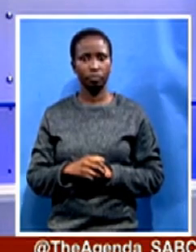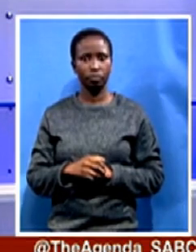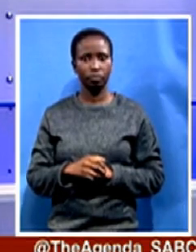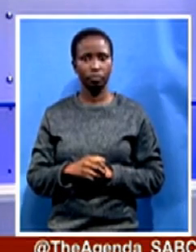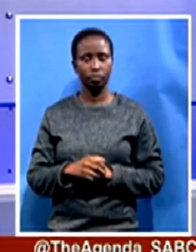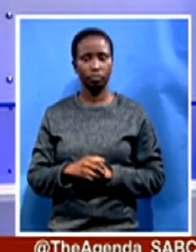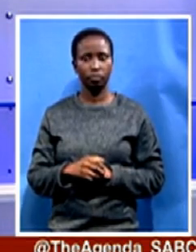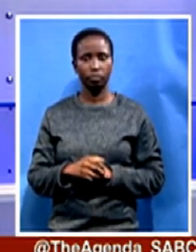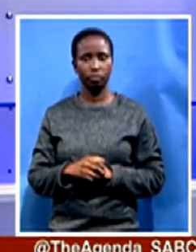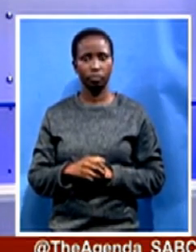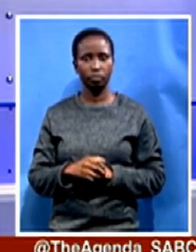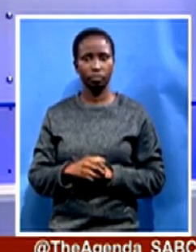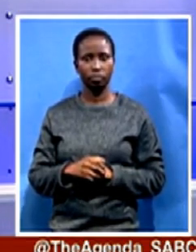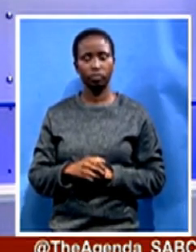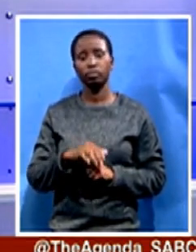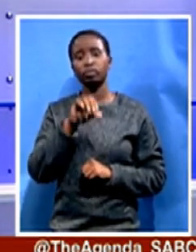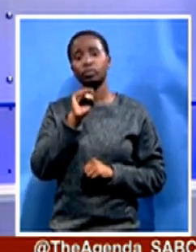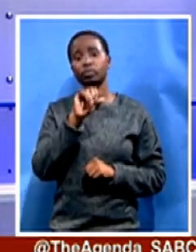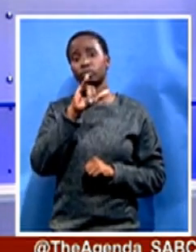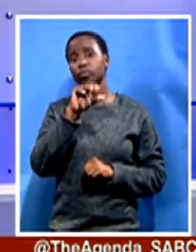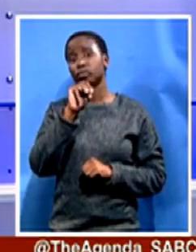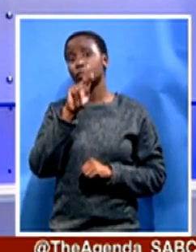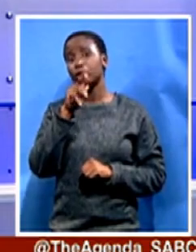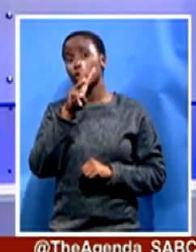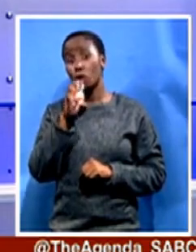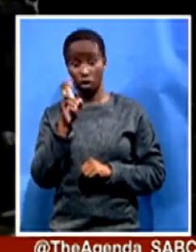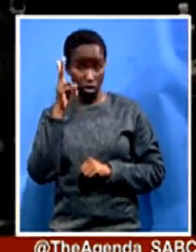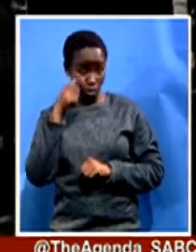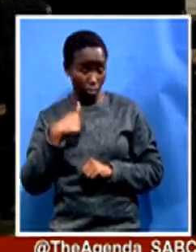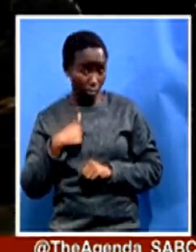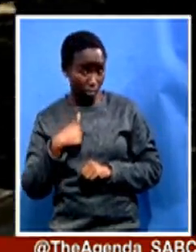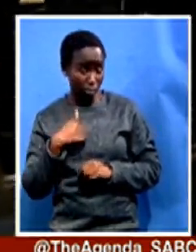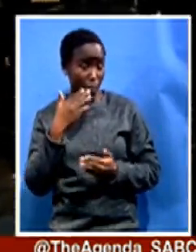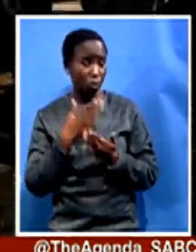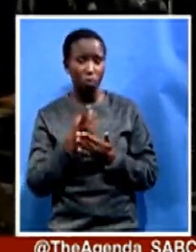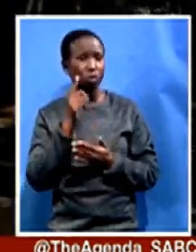Simphiwe, are you able to hear us? What's the latest on your side?